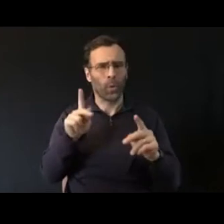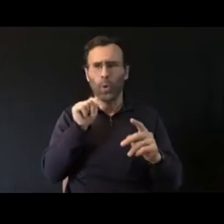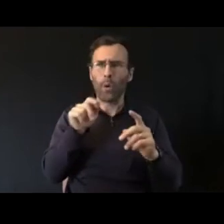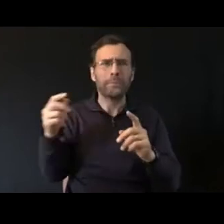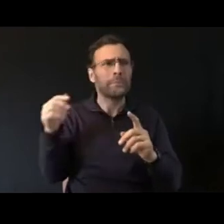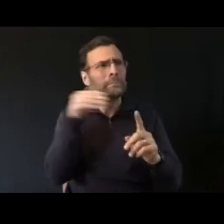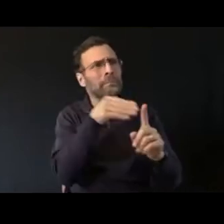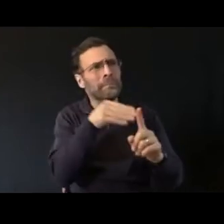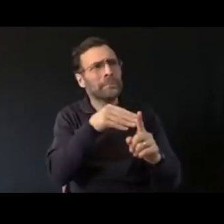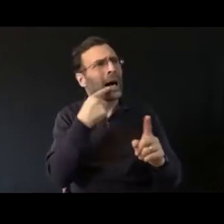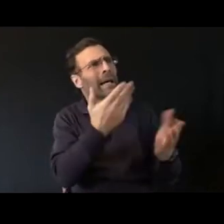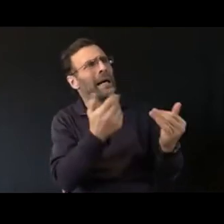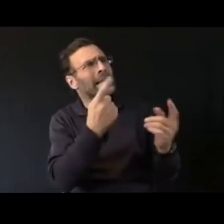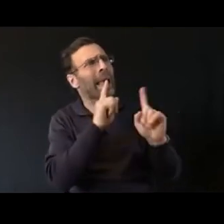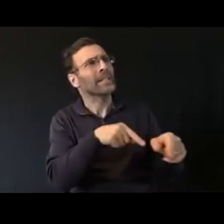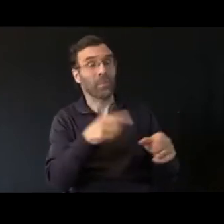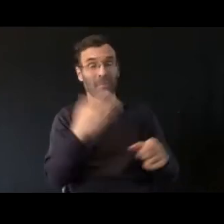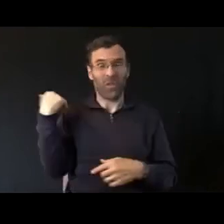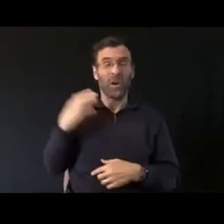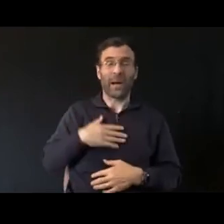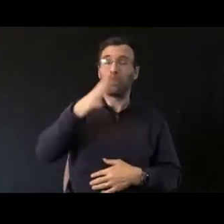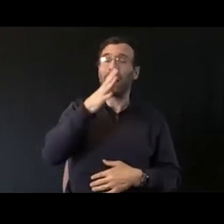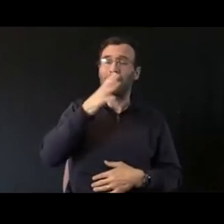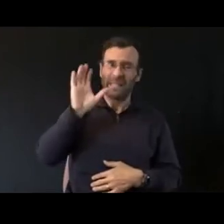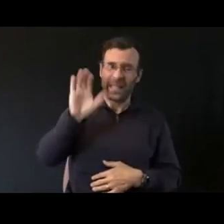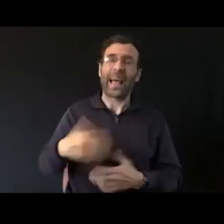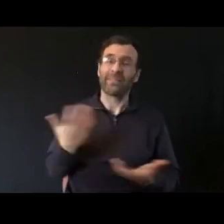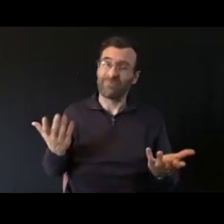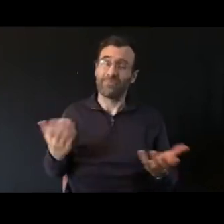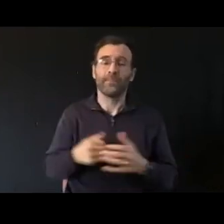because she was that person in the family.